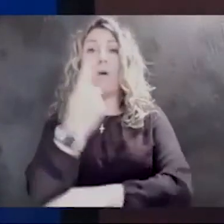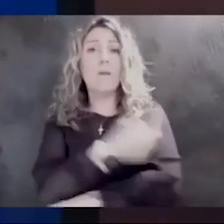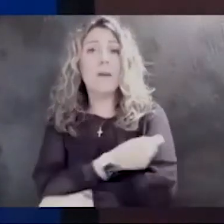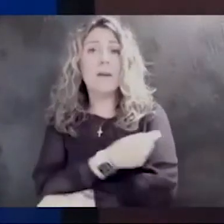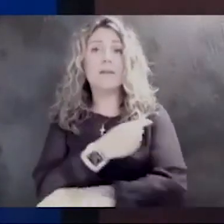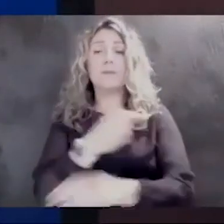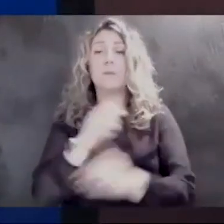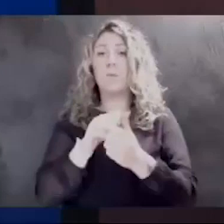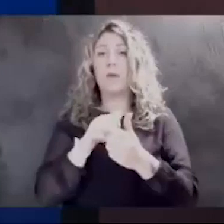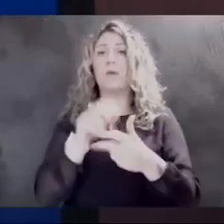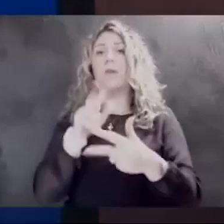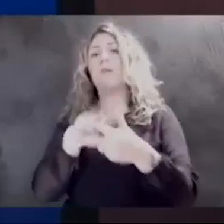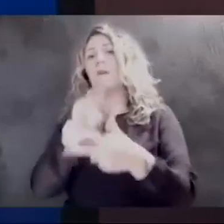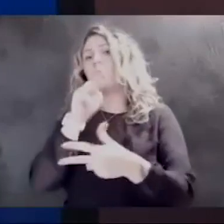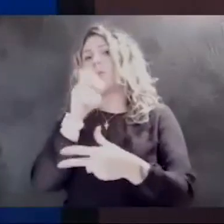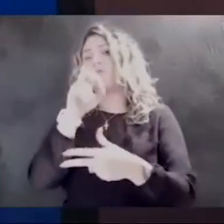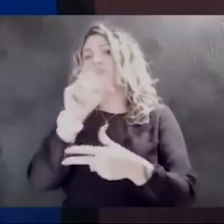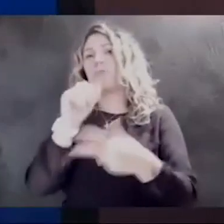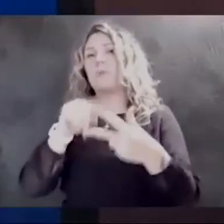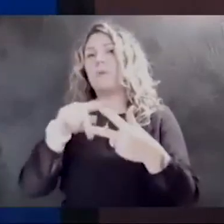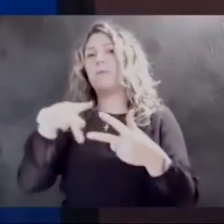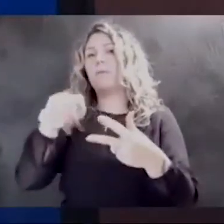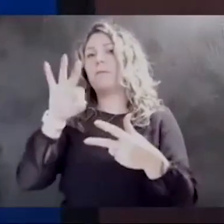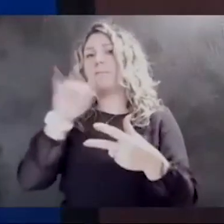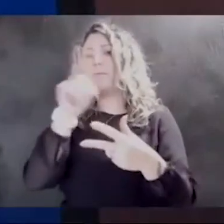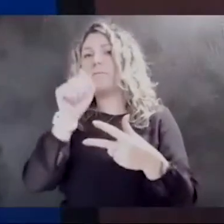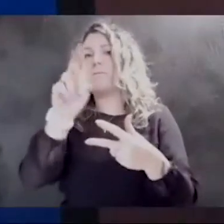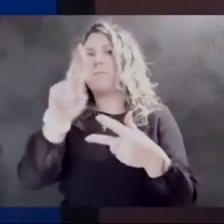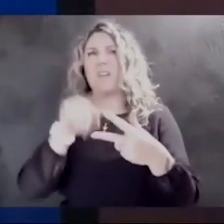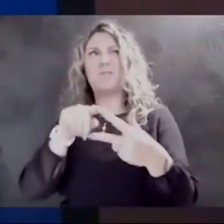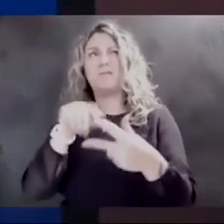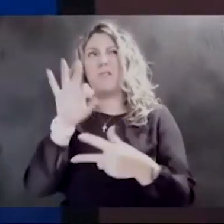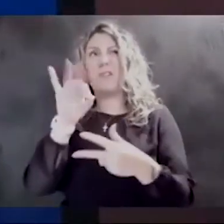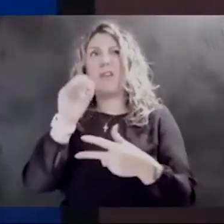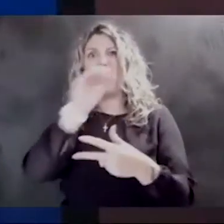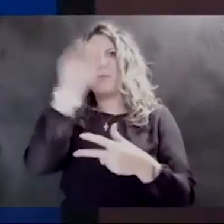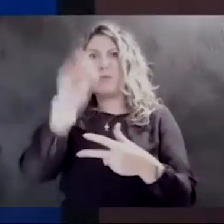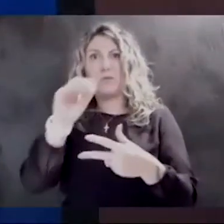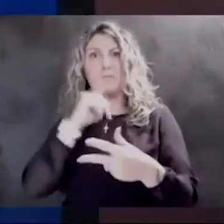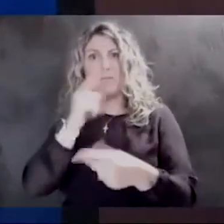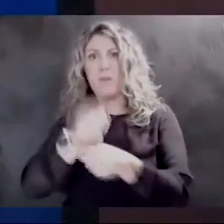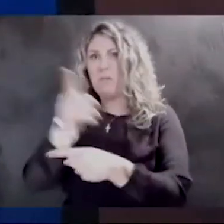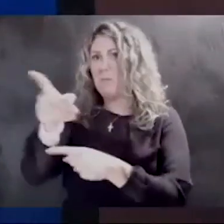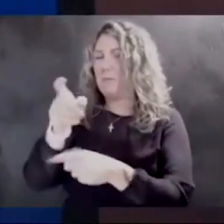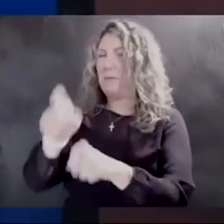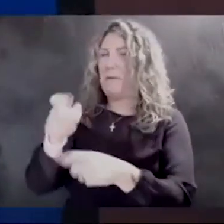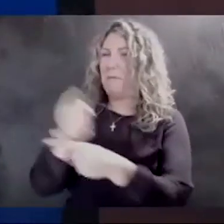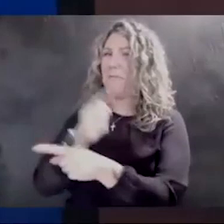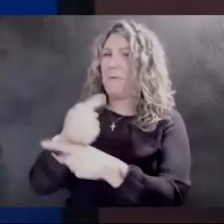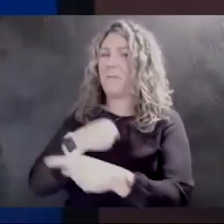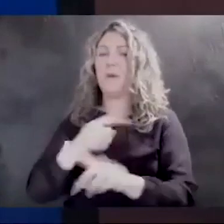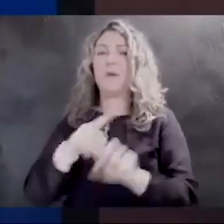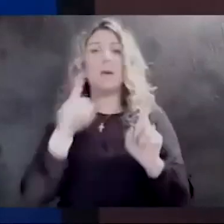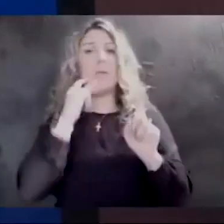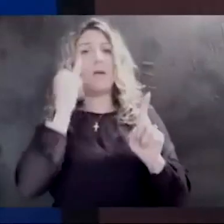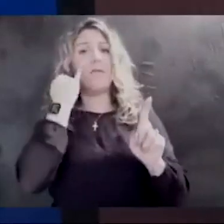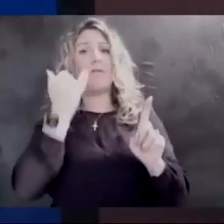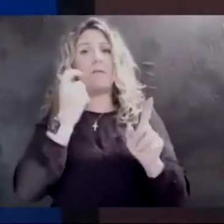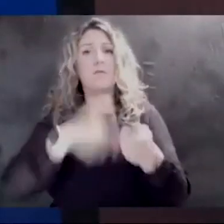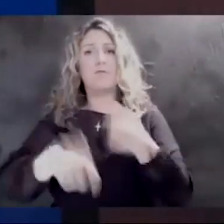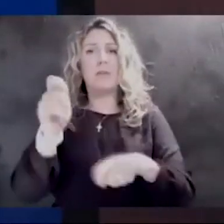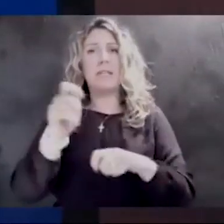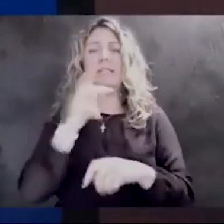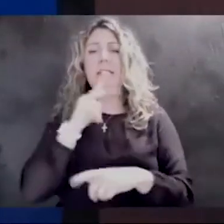Pfizer who are otherwise healthy, it's about 90% or so. Well, Raghu, you can correct me here in a moment. But if you've had a transplant, it's about